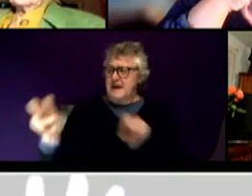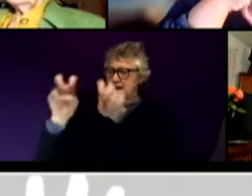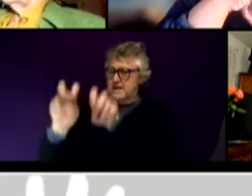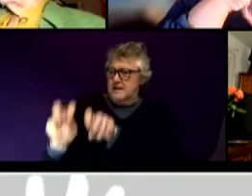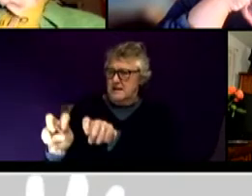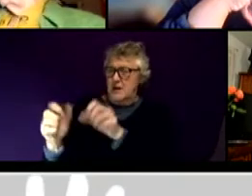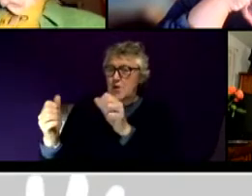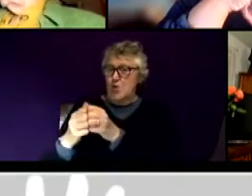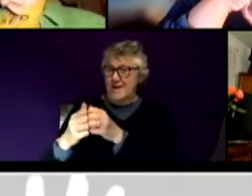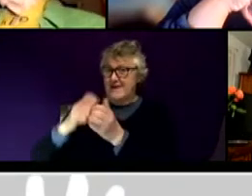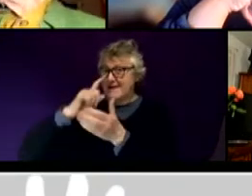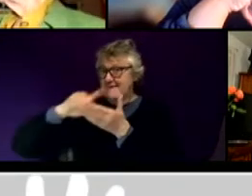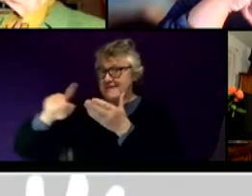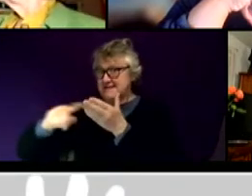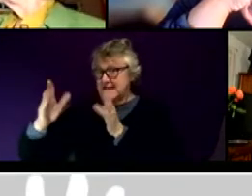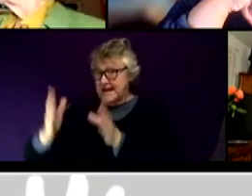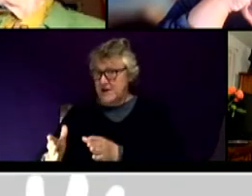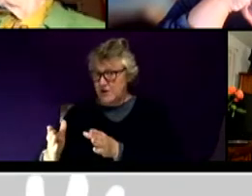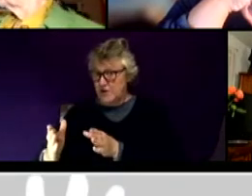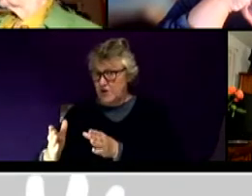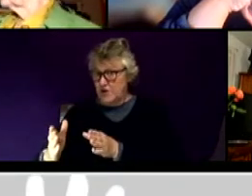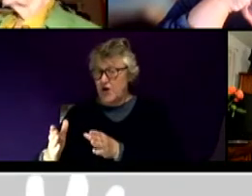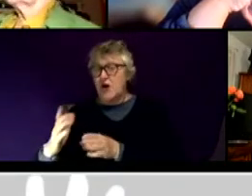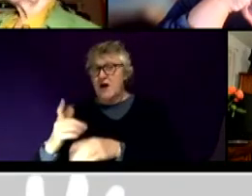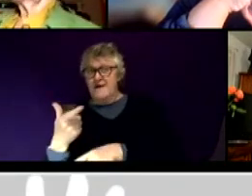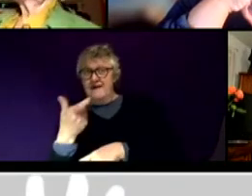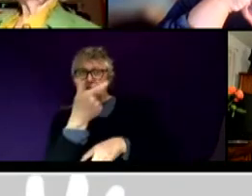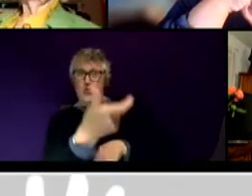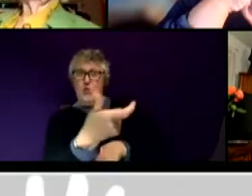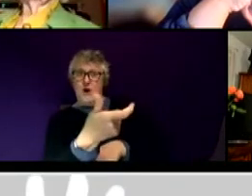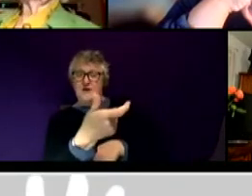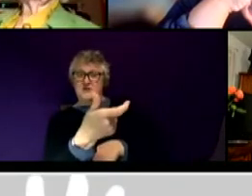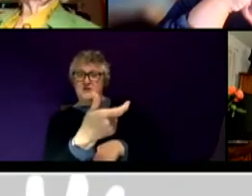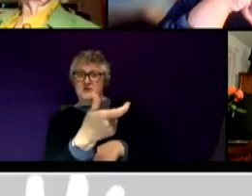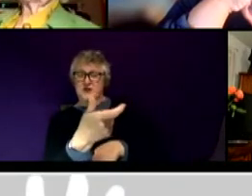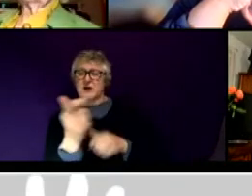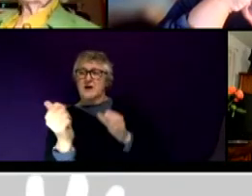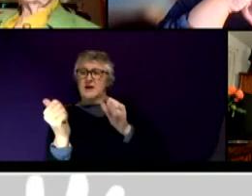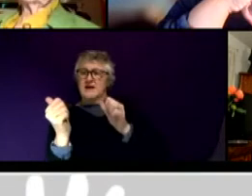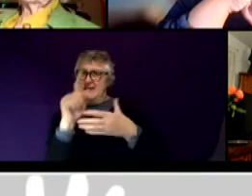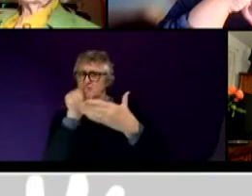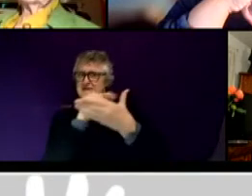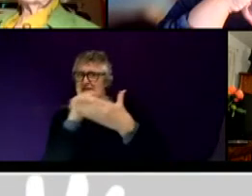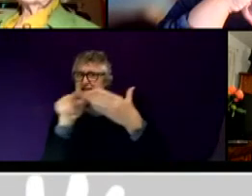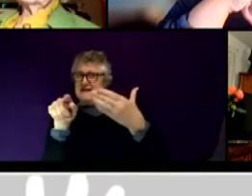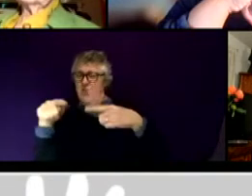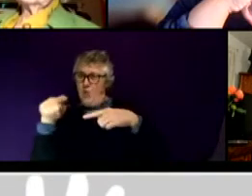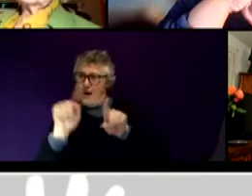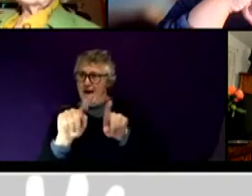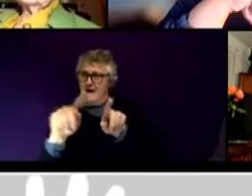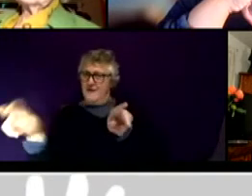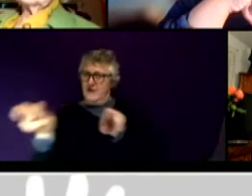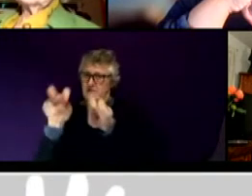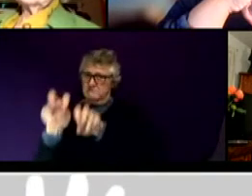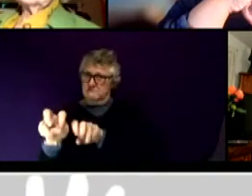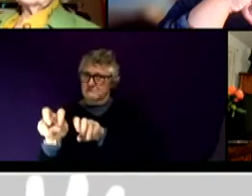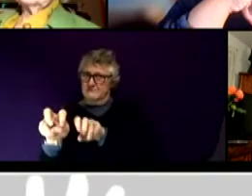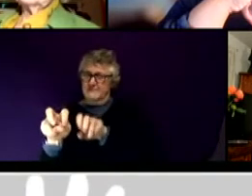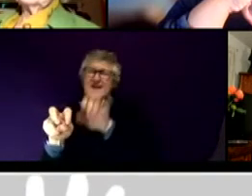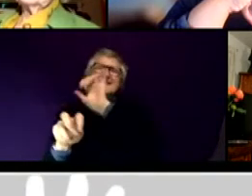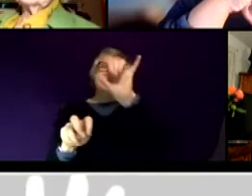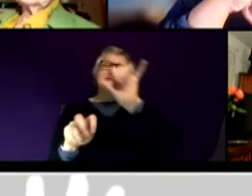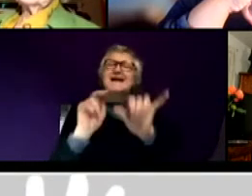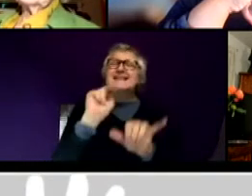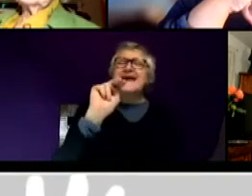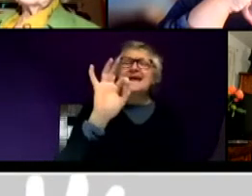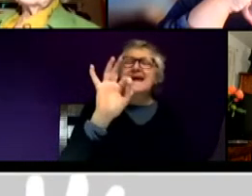So you know how like on the NFL, they'll show a replay and they'll have guys talking about what he's doing on the play. You can have the police officer do